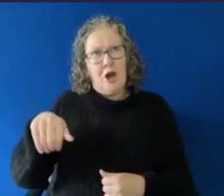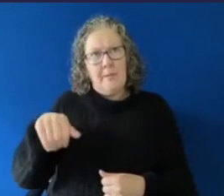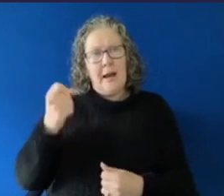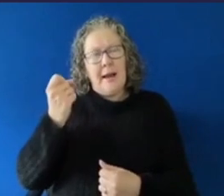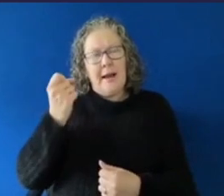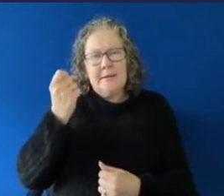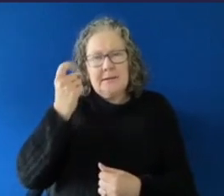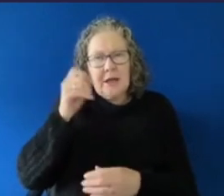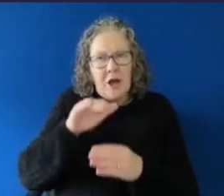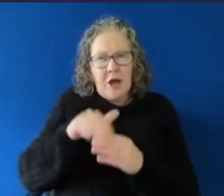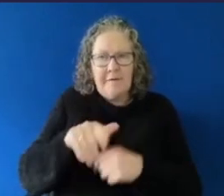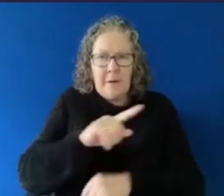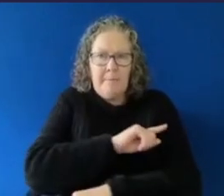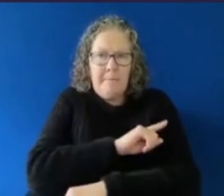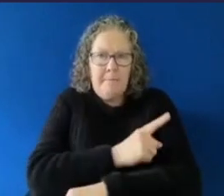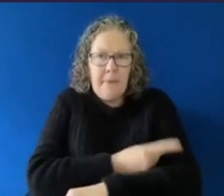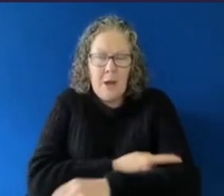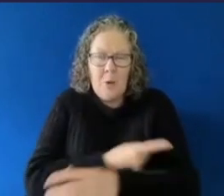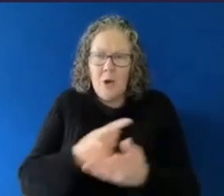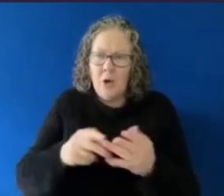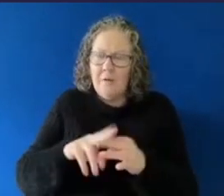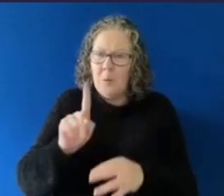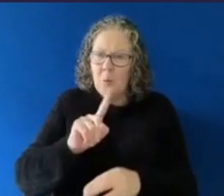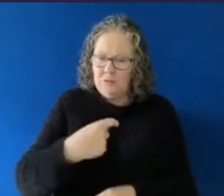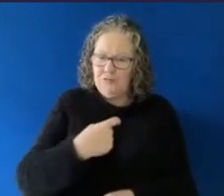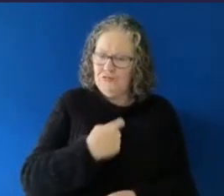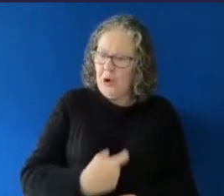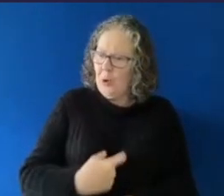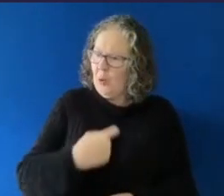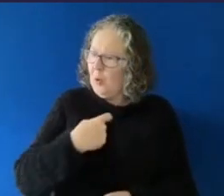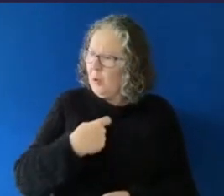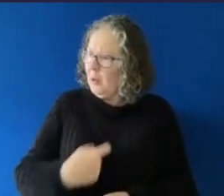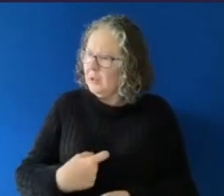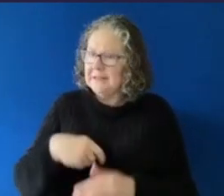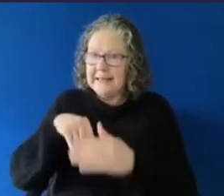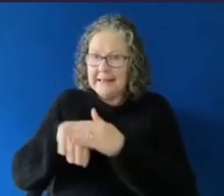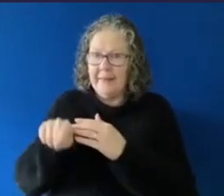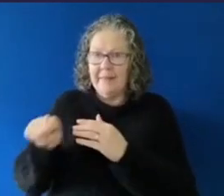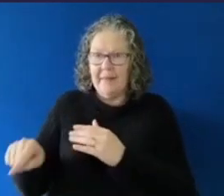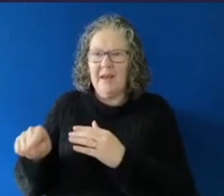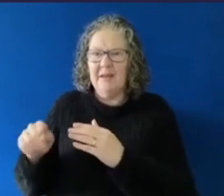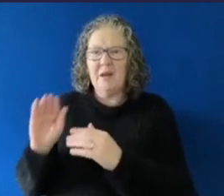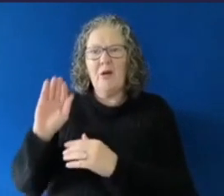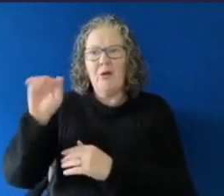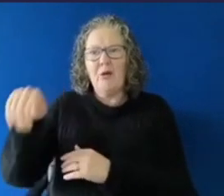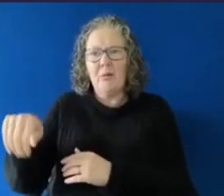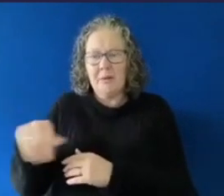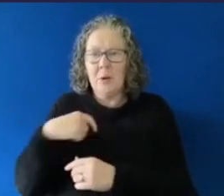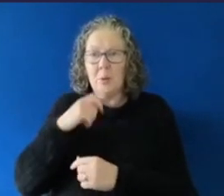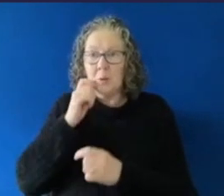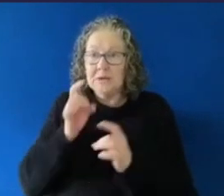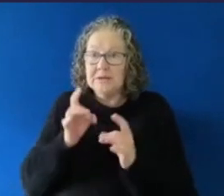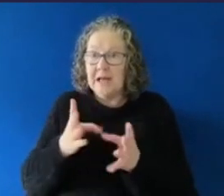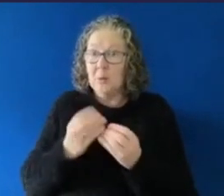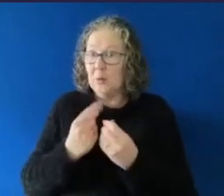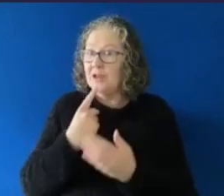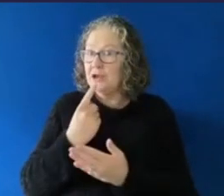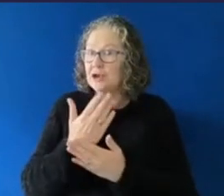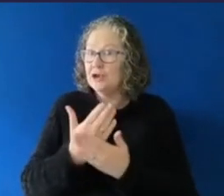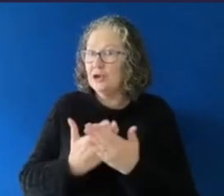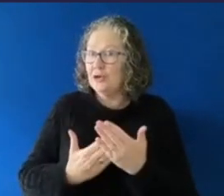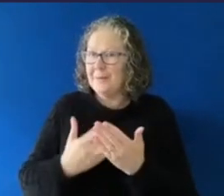roles in the concept of home. And so I'm going to start with a story because it's what I